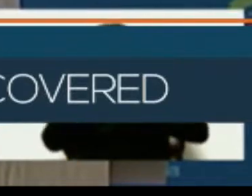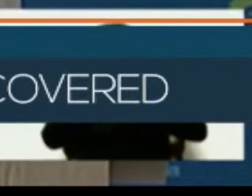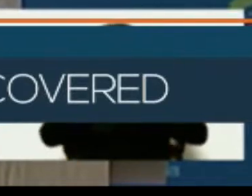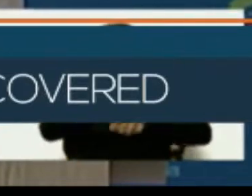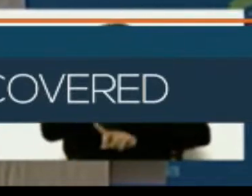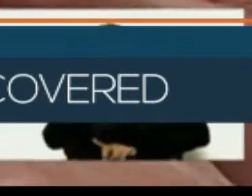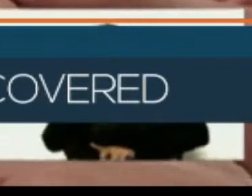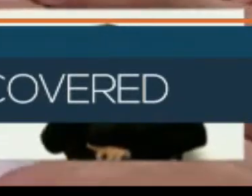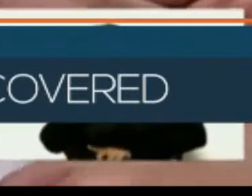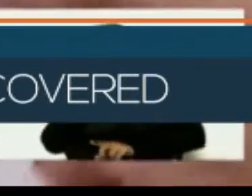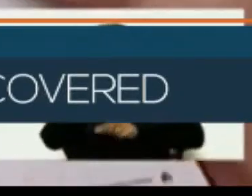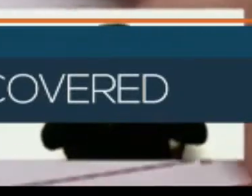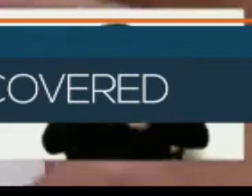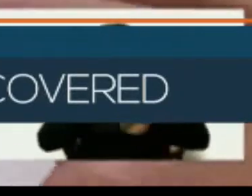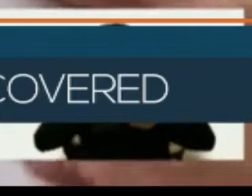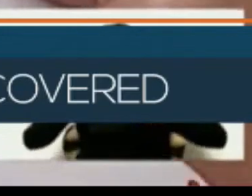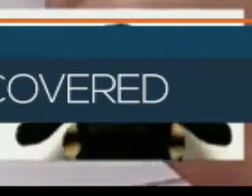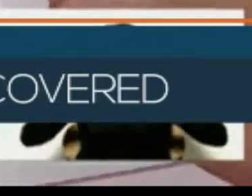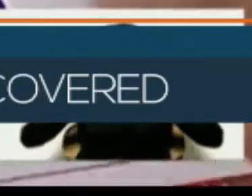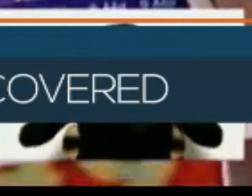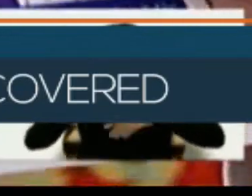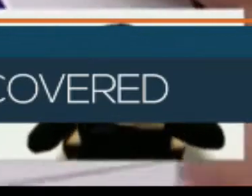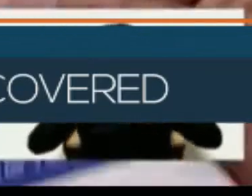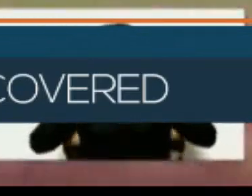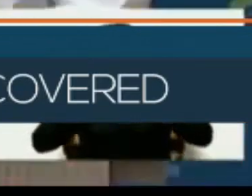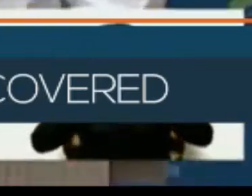showing no symptoms.